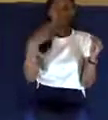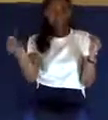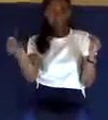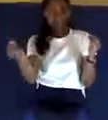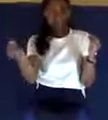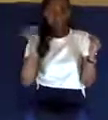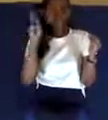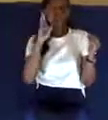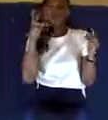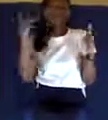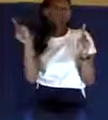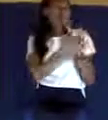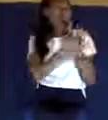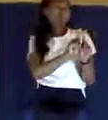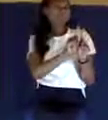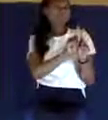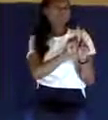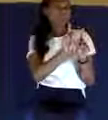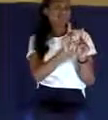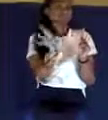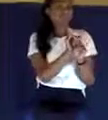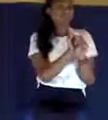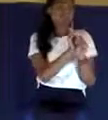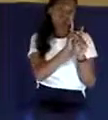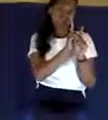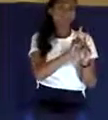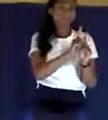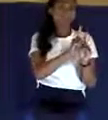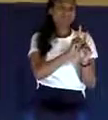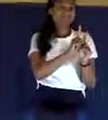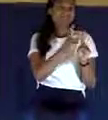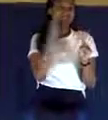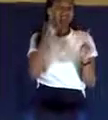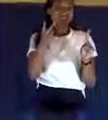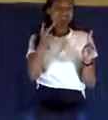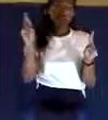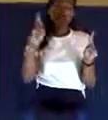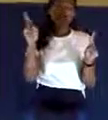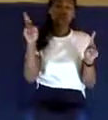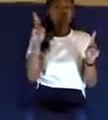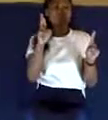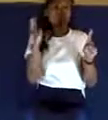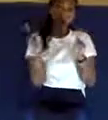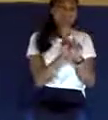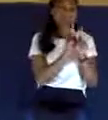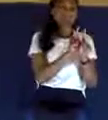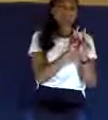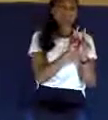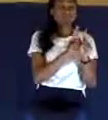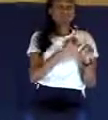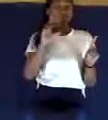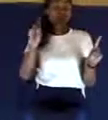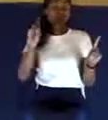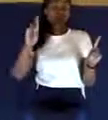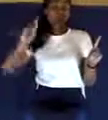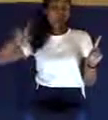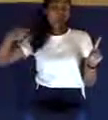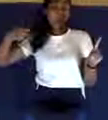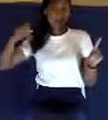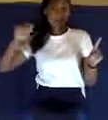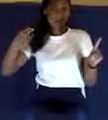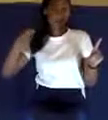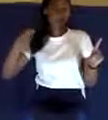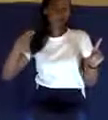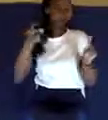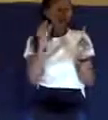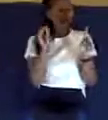her. And here we see the loyalty of Ruth to Naomi. Orpah kissed her goodbye, but Ruth, she clings